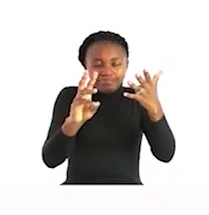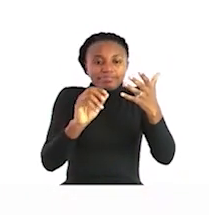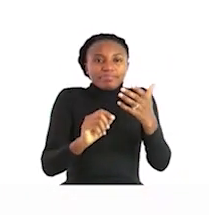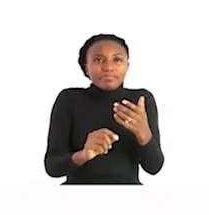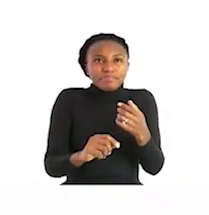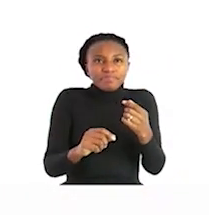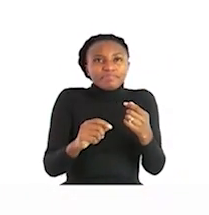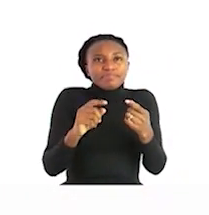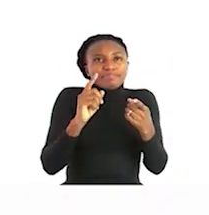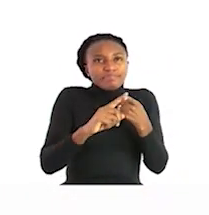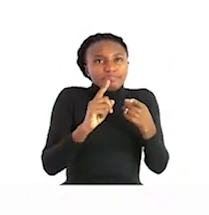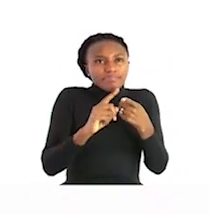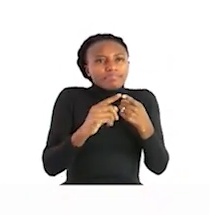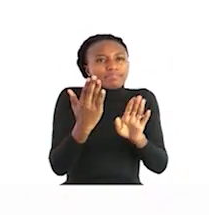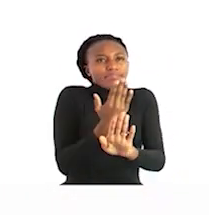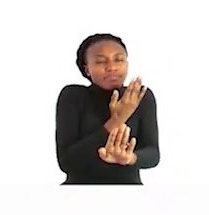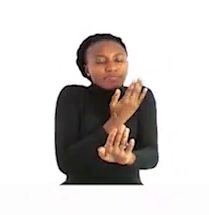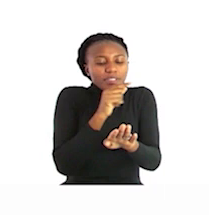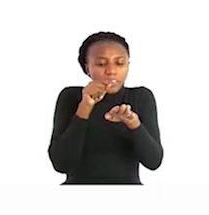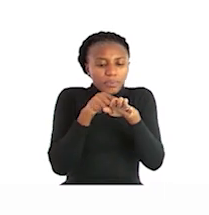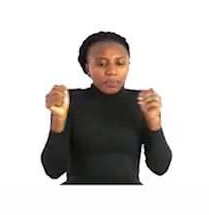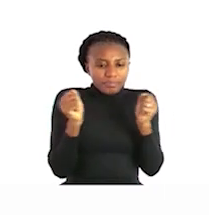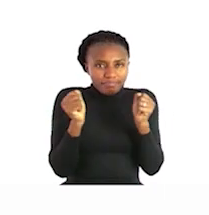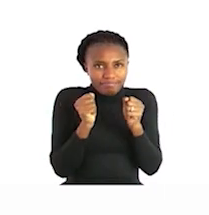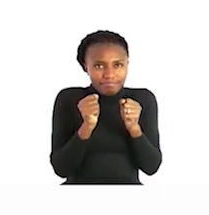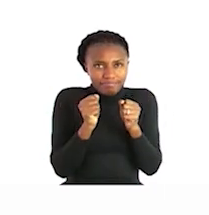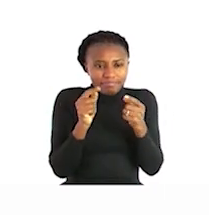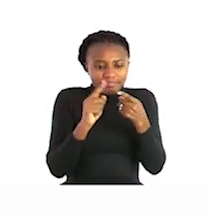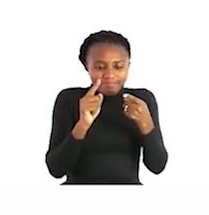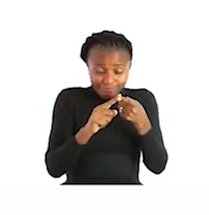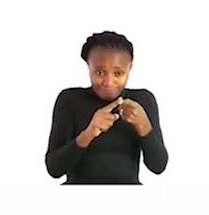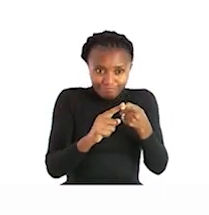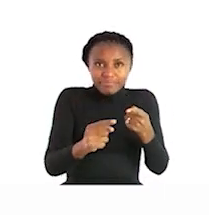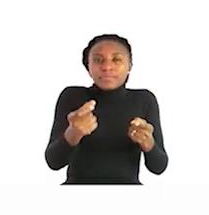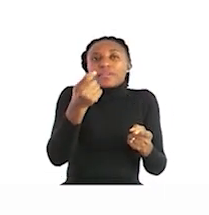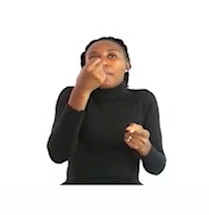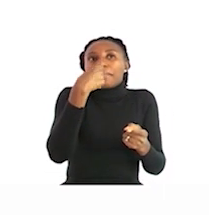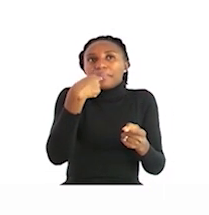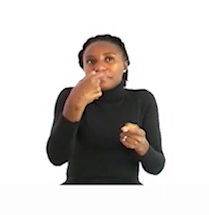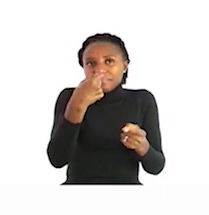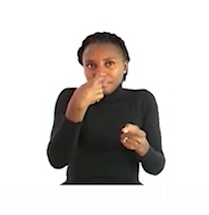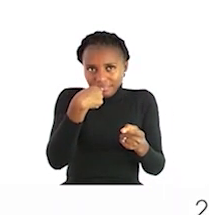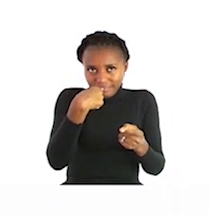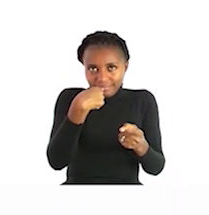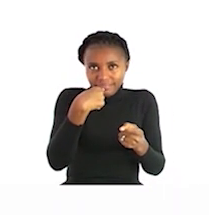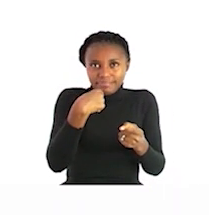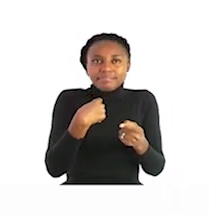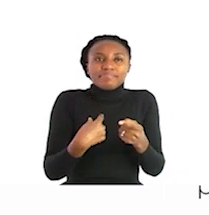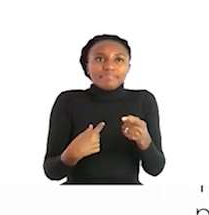Right. How to prevent malaria? Malaria can be prevented in the following ways. The first one could